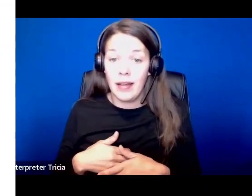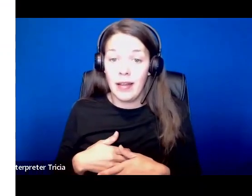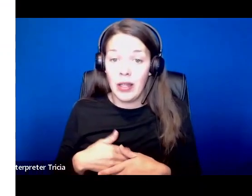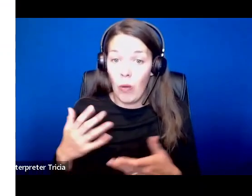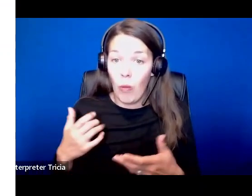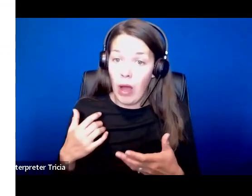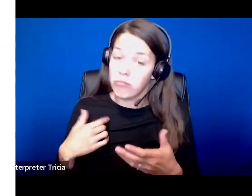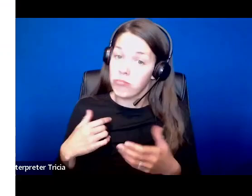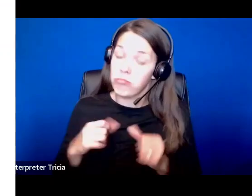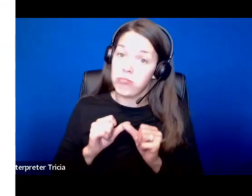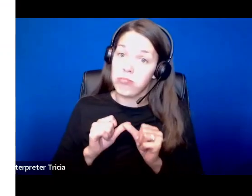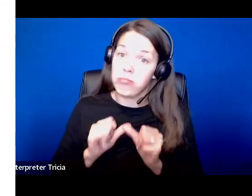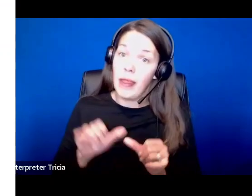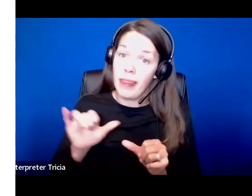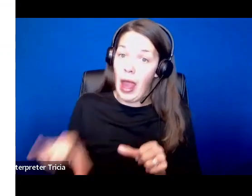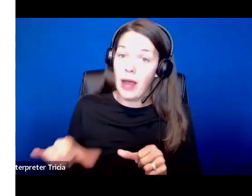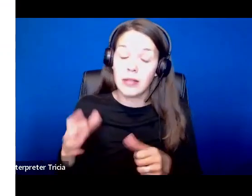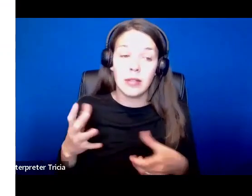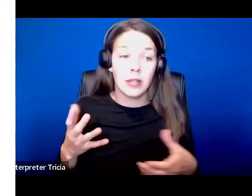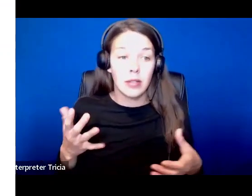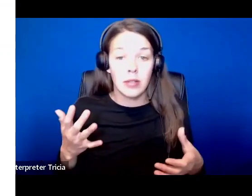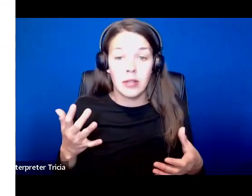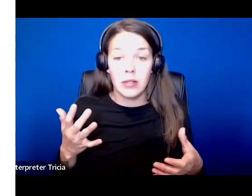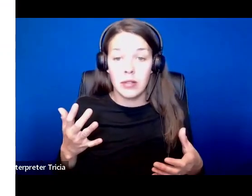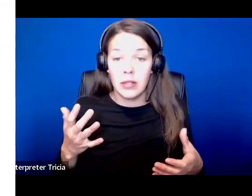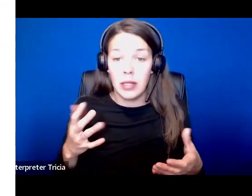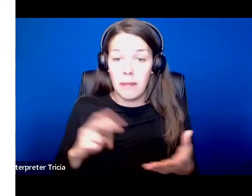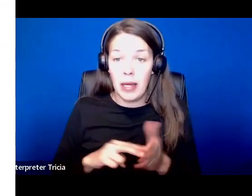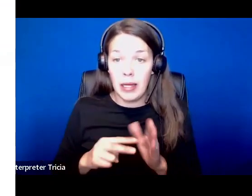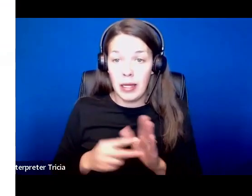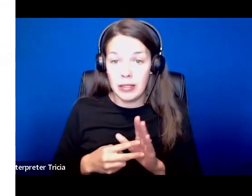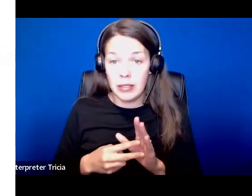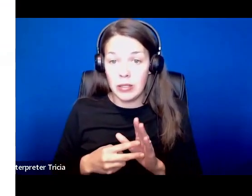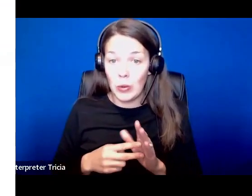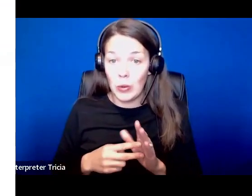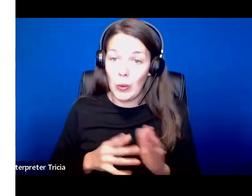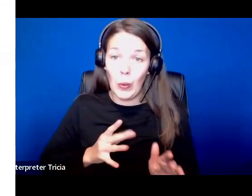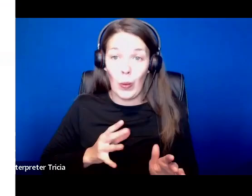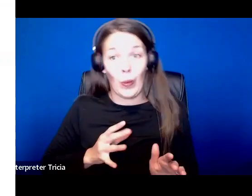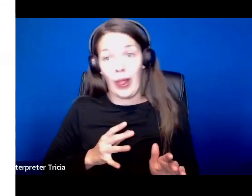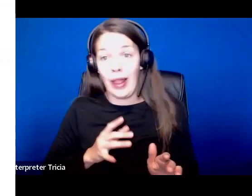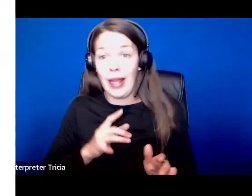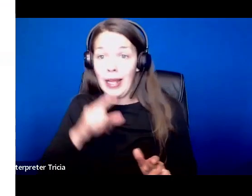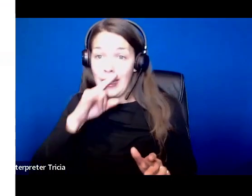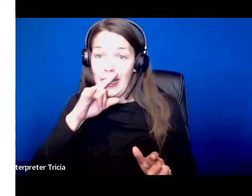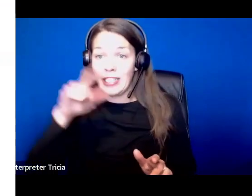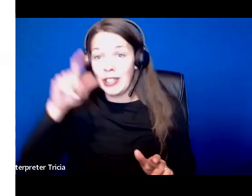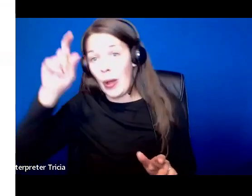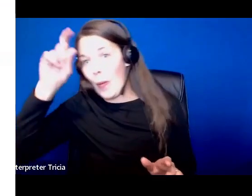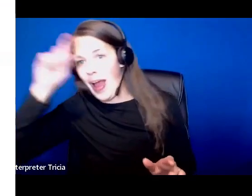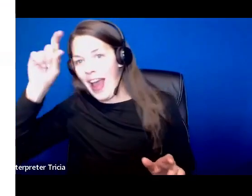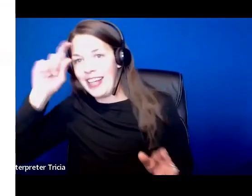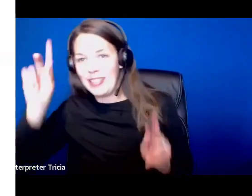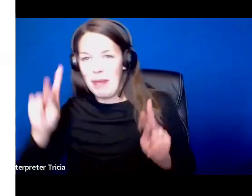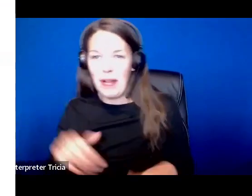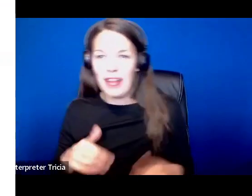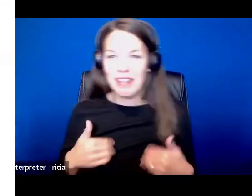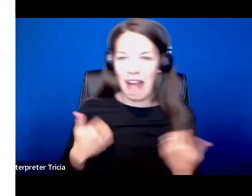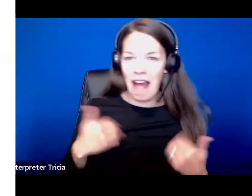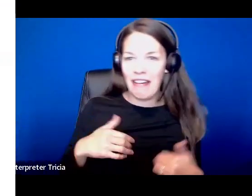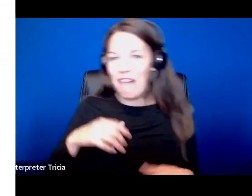if you want to ride that wave, that's where, I mean, all the cool kids and all the wise people, old and wise people are